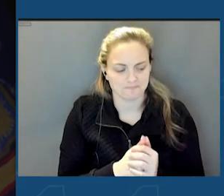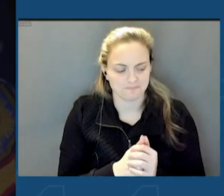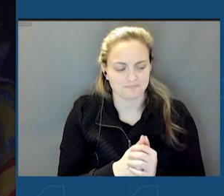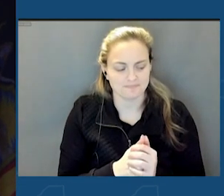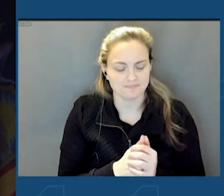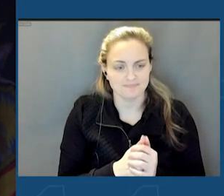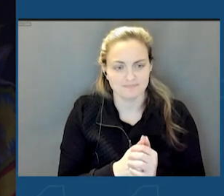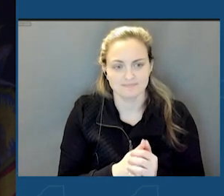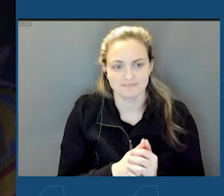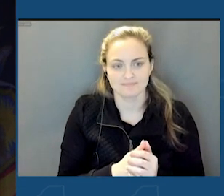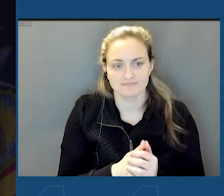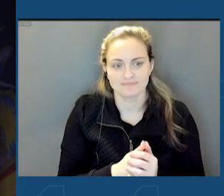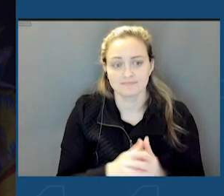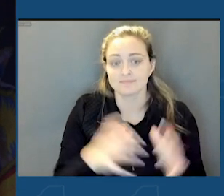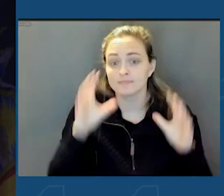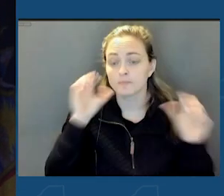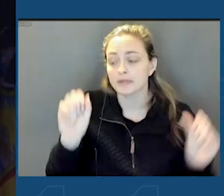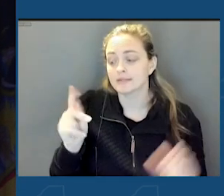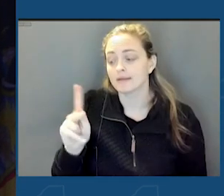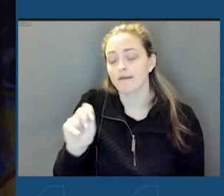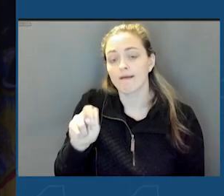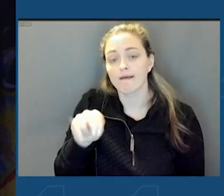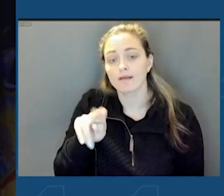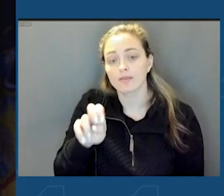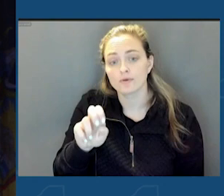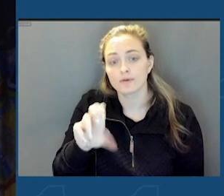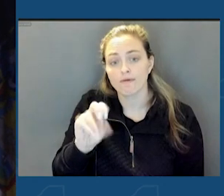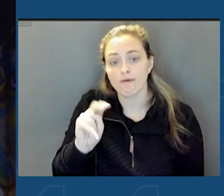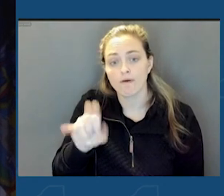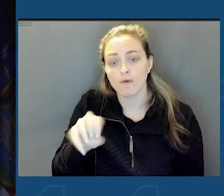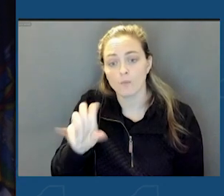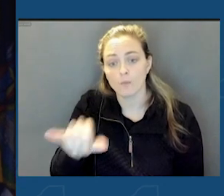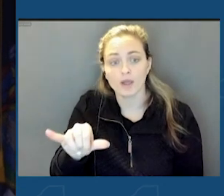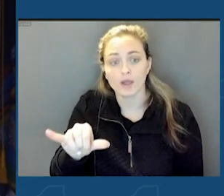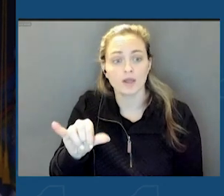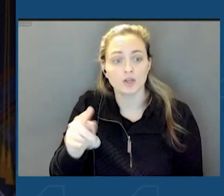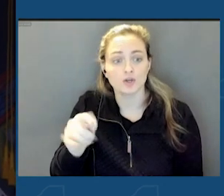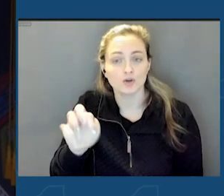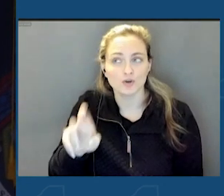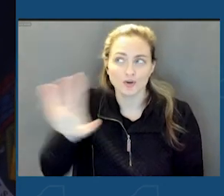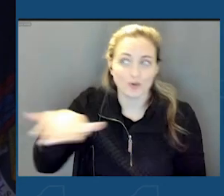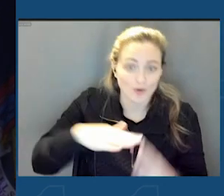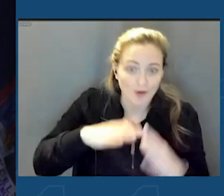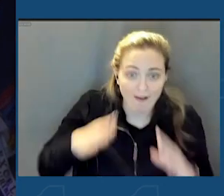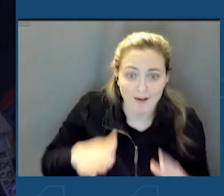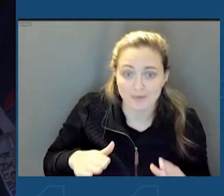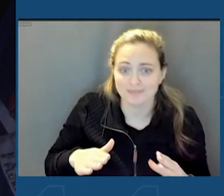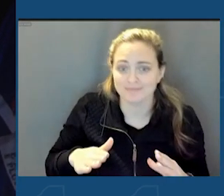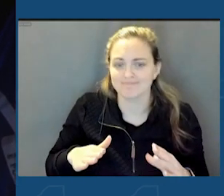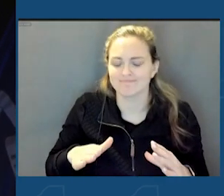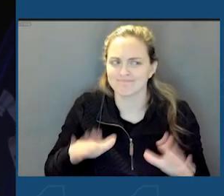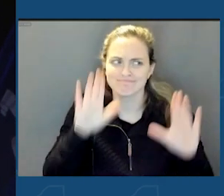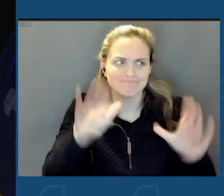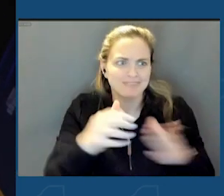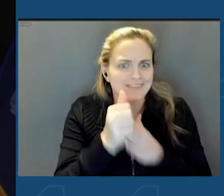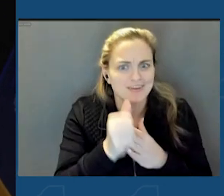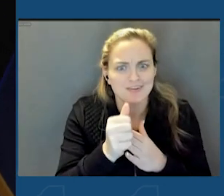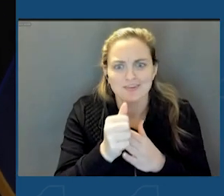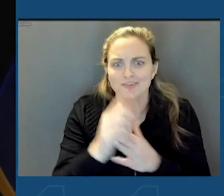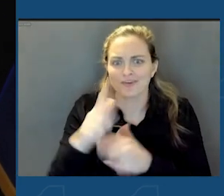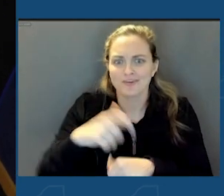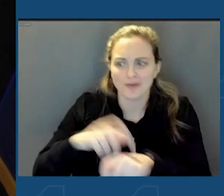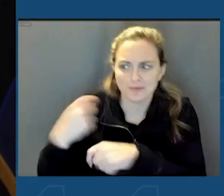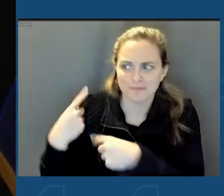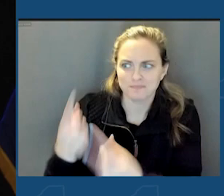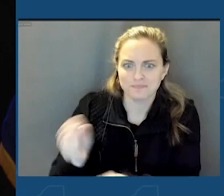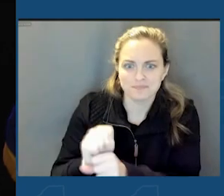President Catherine Conway Turner for inviting us to her house. She has been an extraordinary leader during her tenure. I know we're supposed to